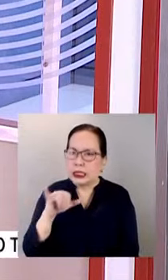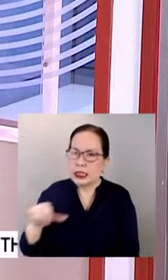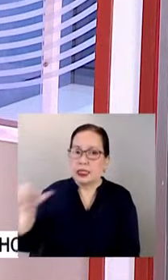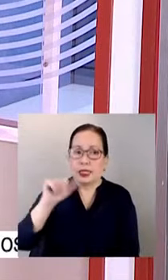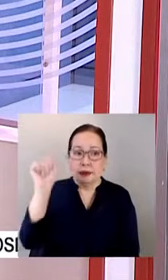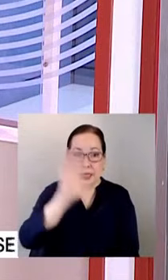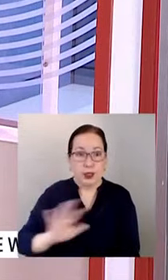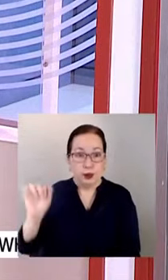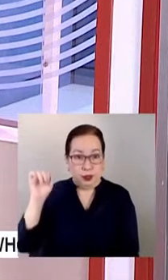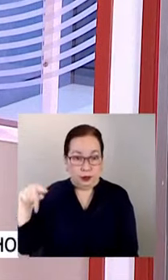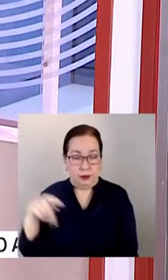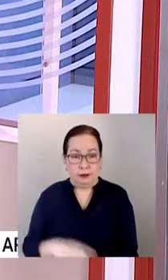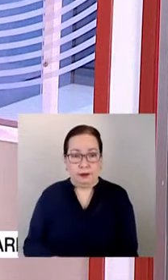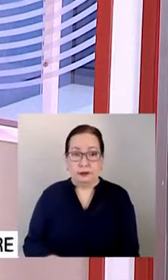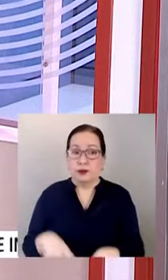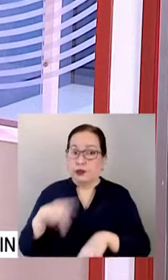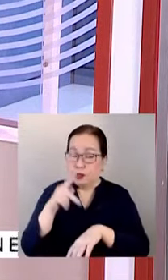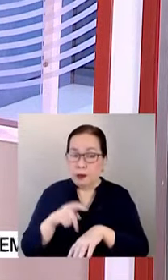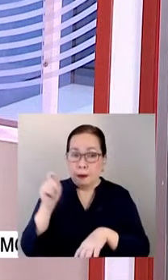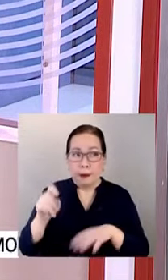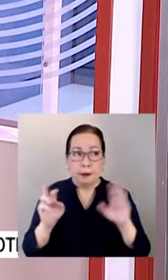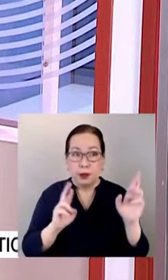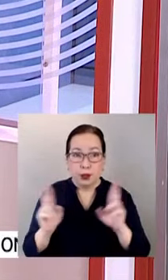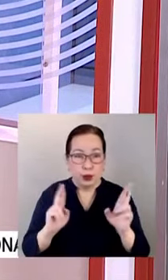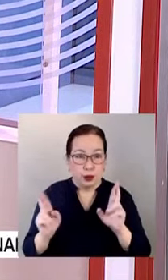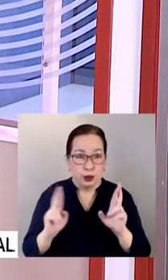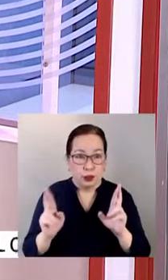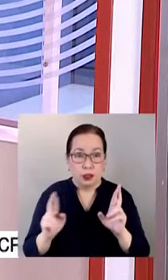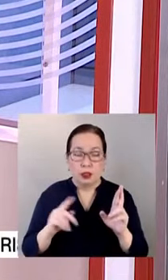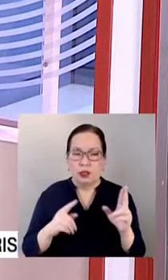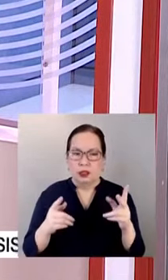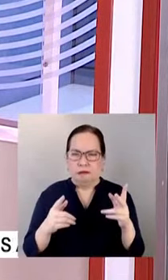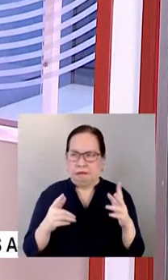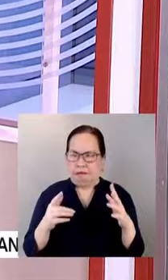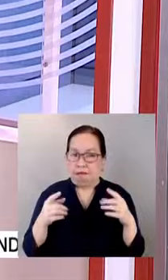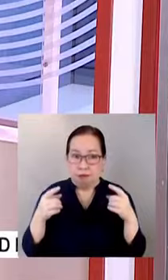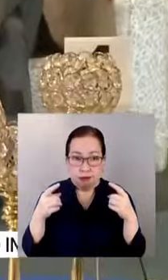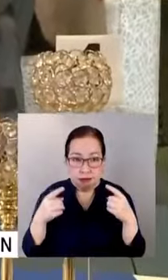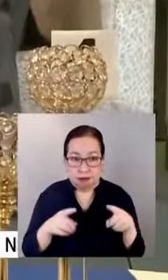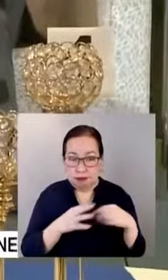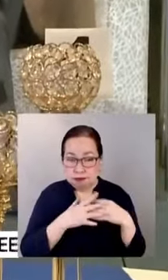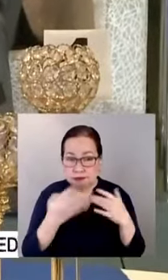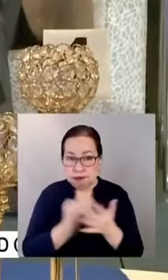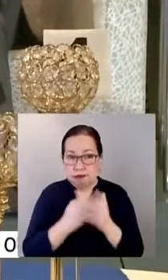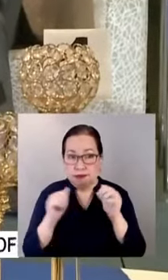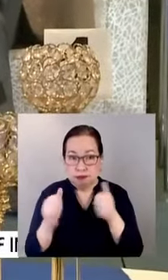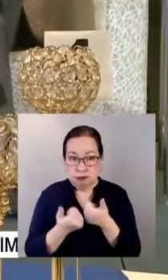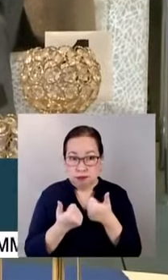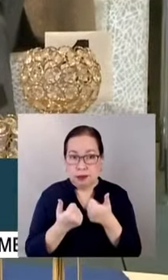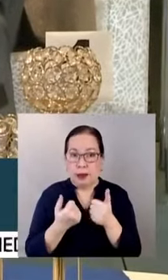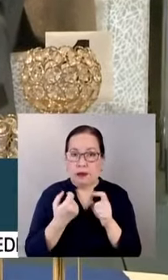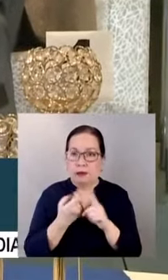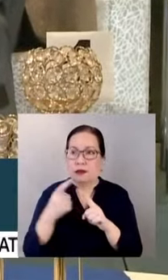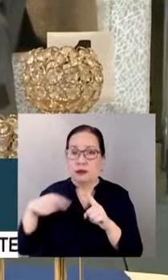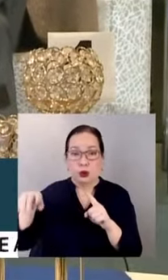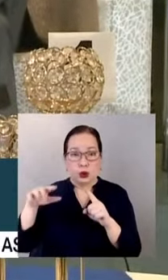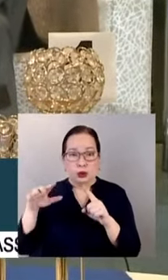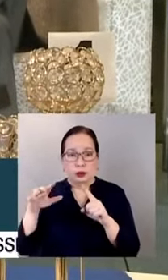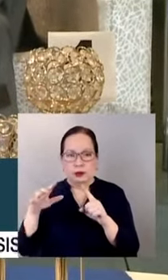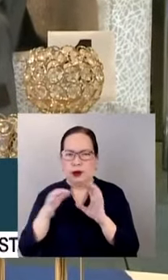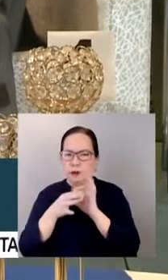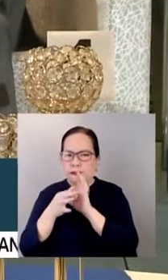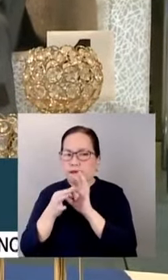The Philippines should continue preparing for the worst amid lingering economic challenges. That appeal coming from the Financial Stability Coordination